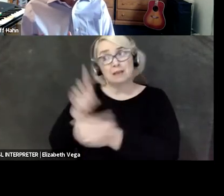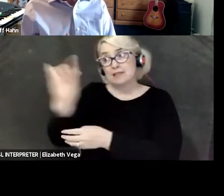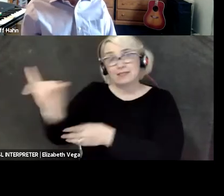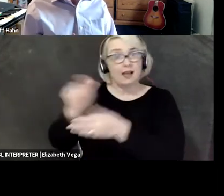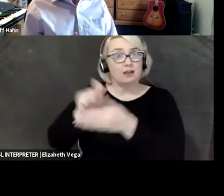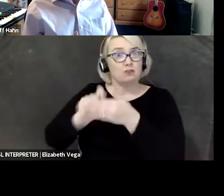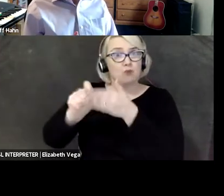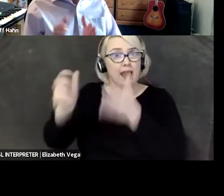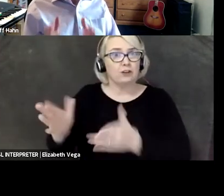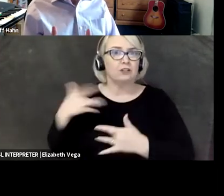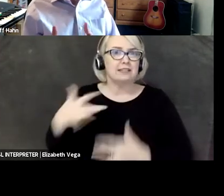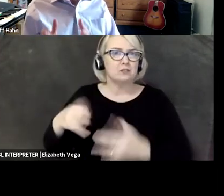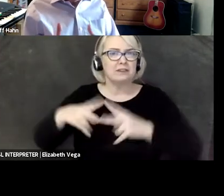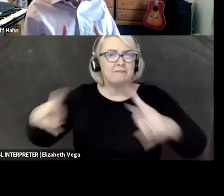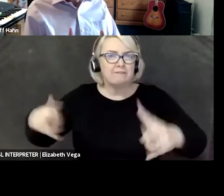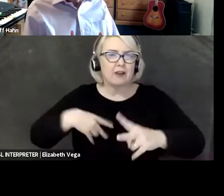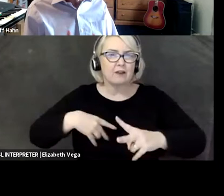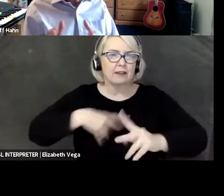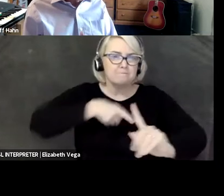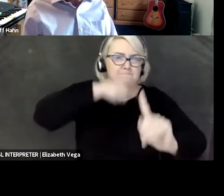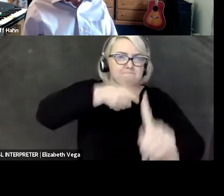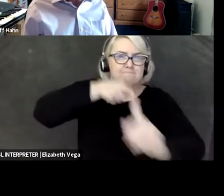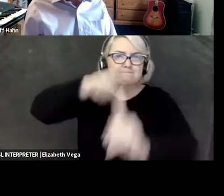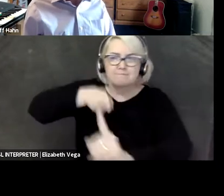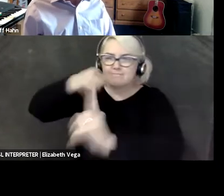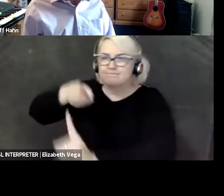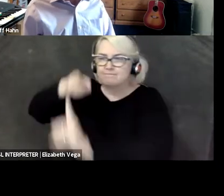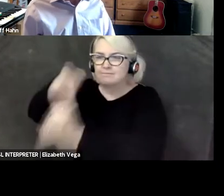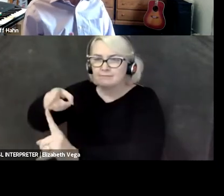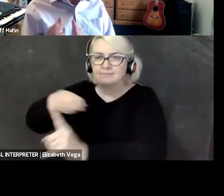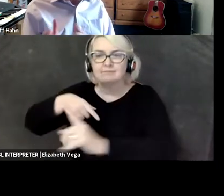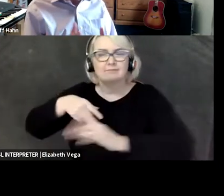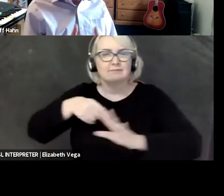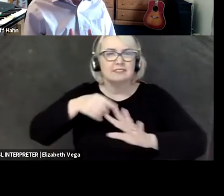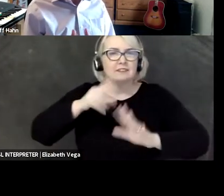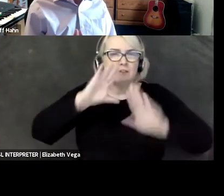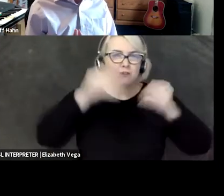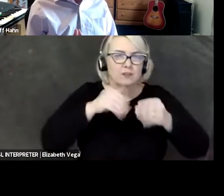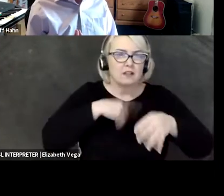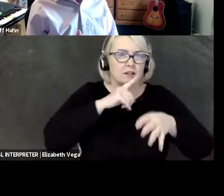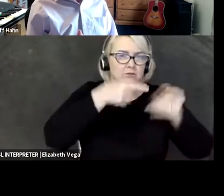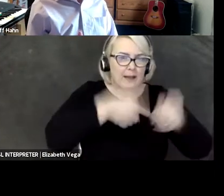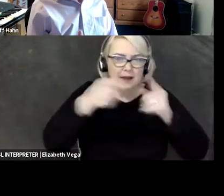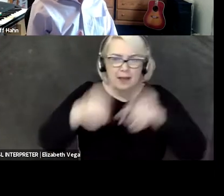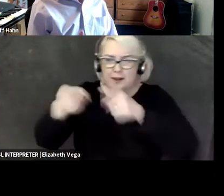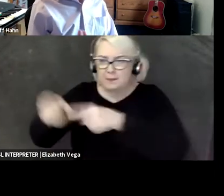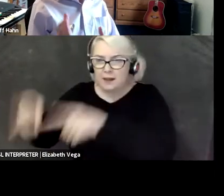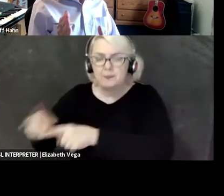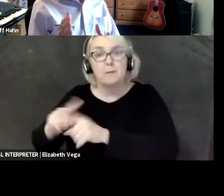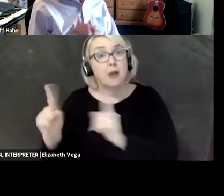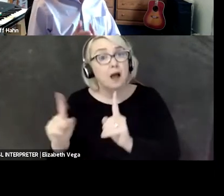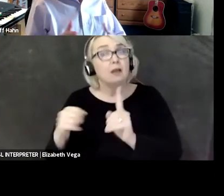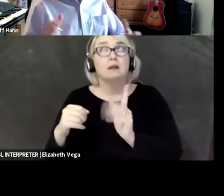bolts. And just hit the main points, hit the main description points, and make sure that that's clear. But